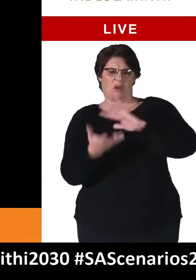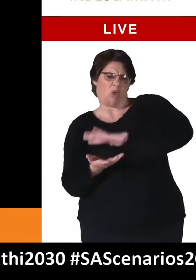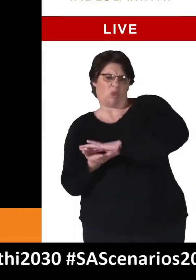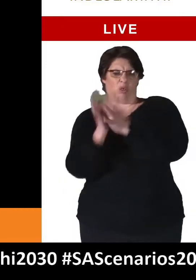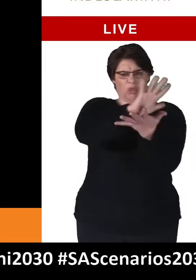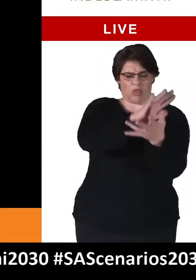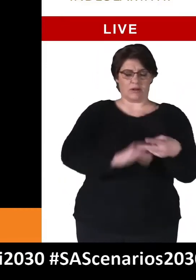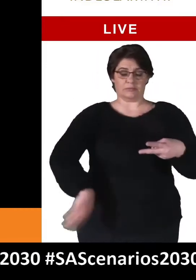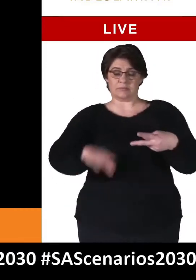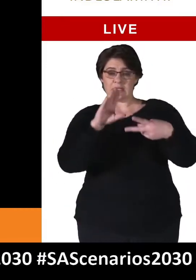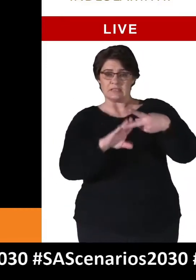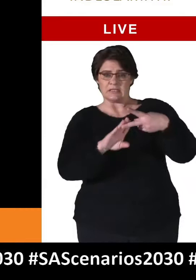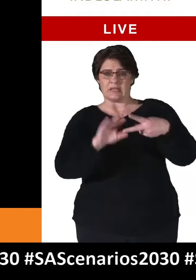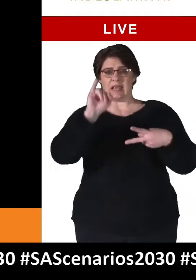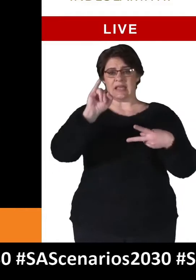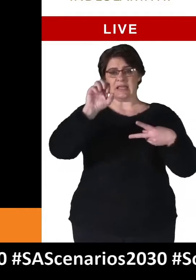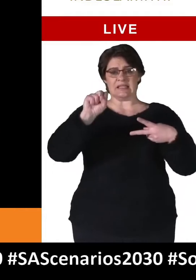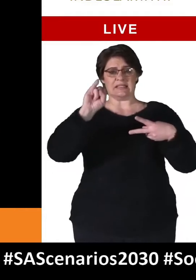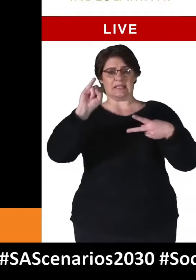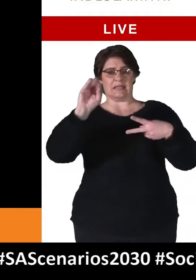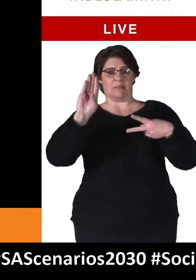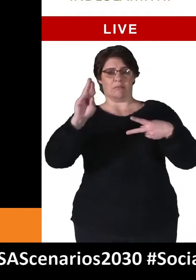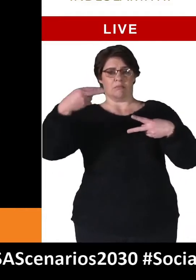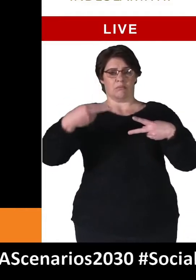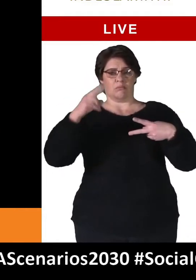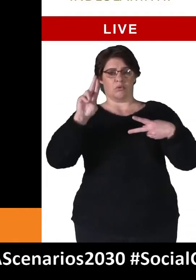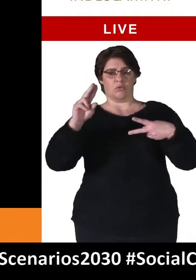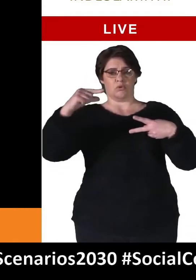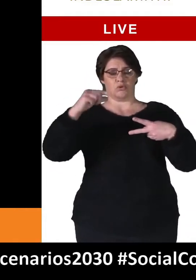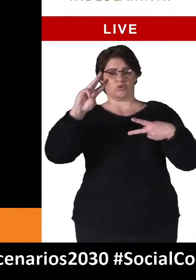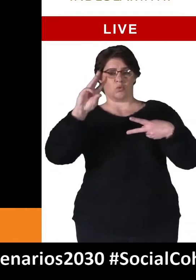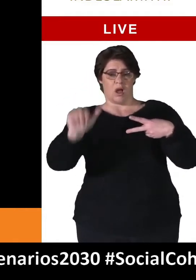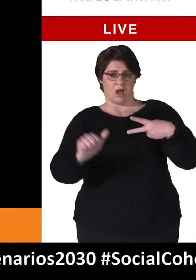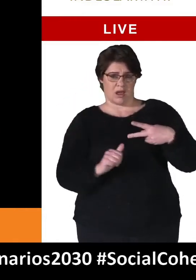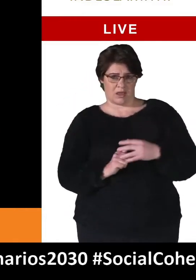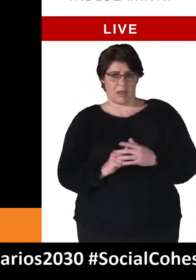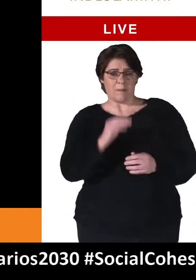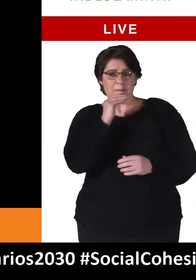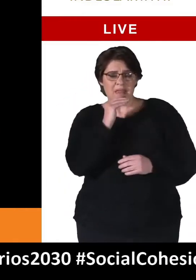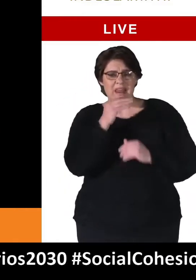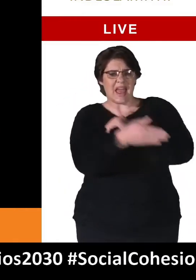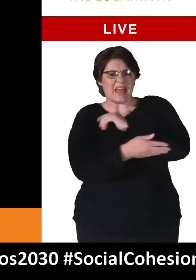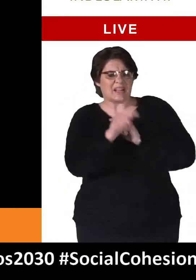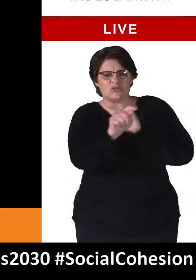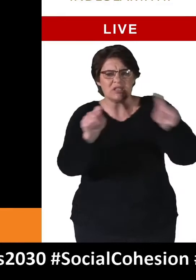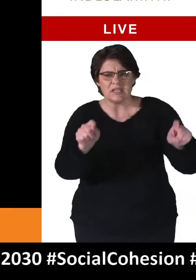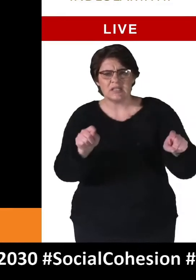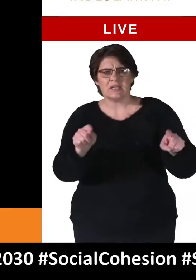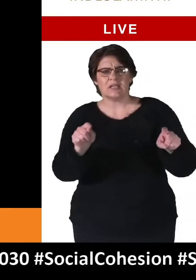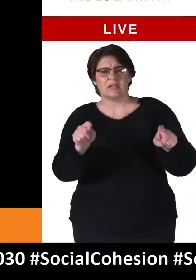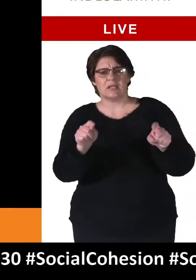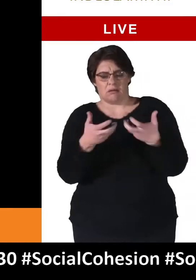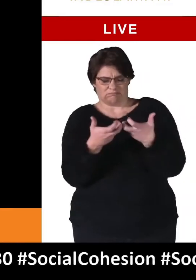the second one is Isi Bourgeois, imagining an enclave bourgeoisie nation where sharp